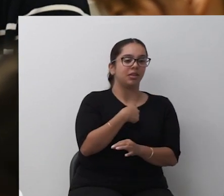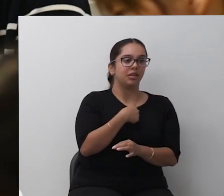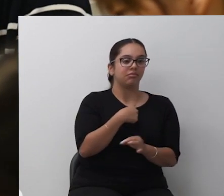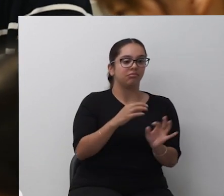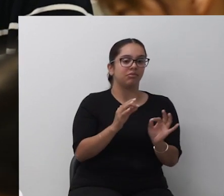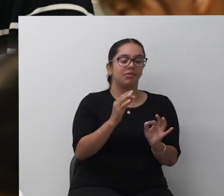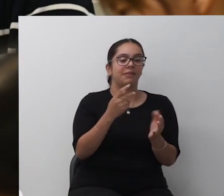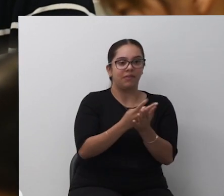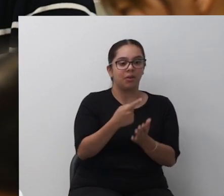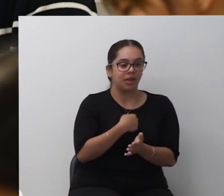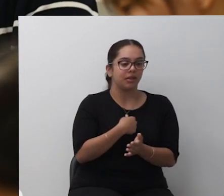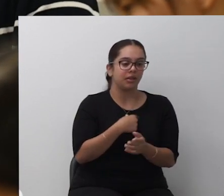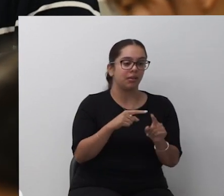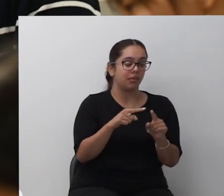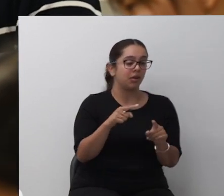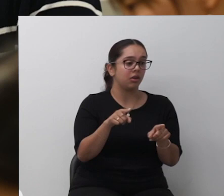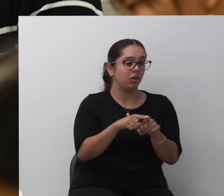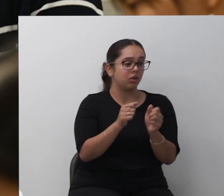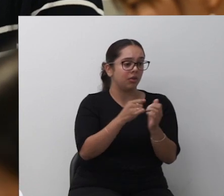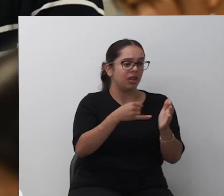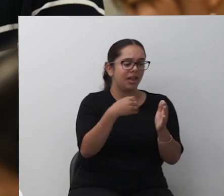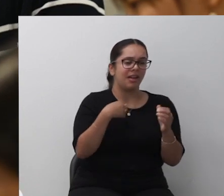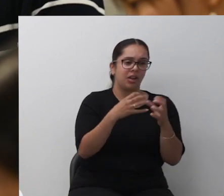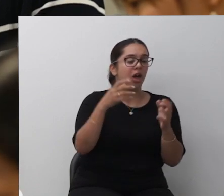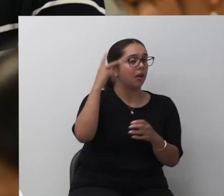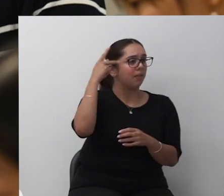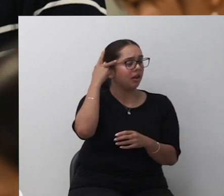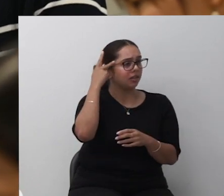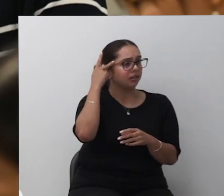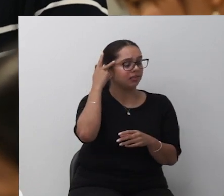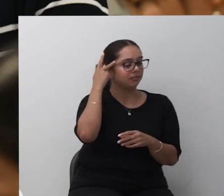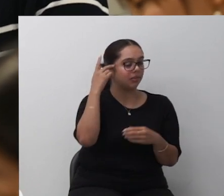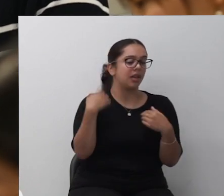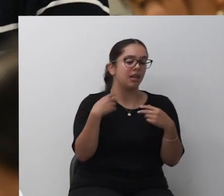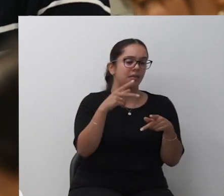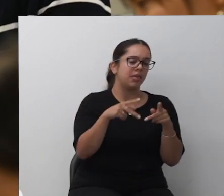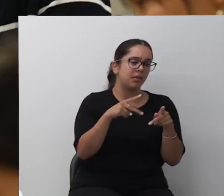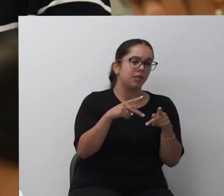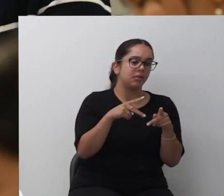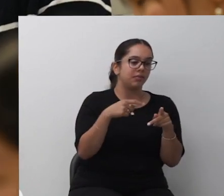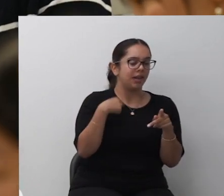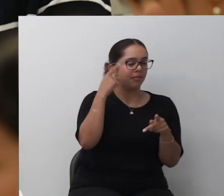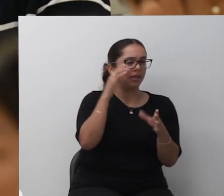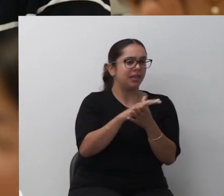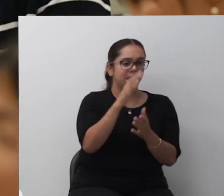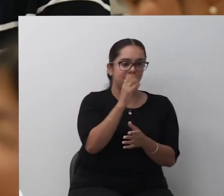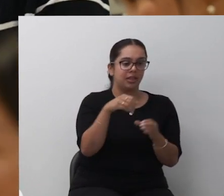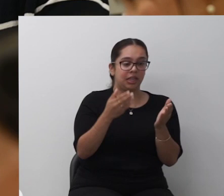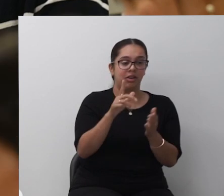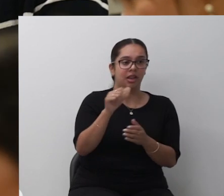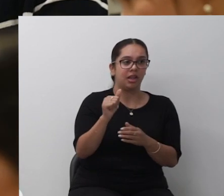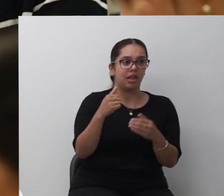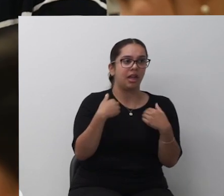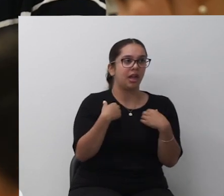me. But I think also within art there's so many politics, and there's people. I think it's really fascinating in LA, especially